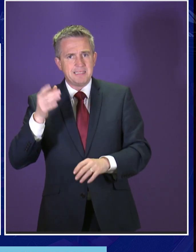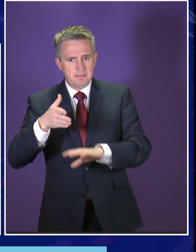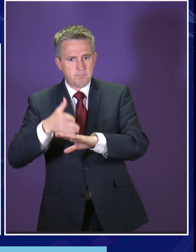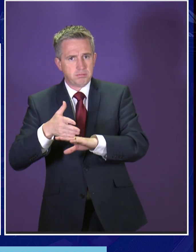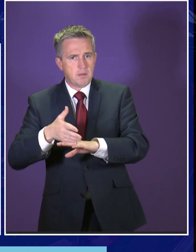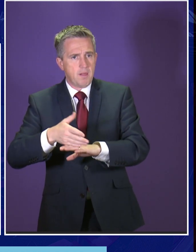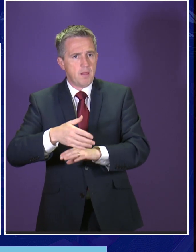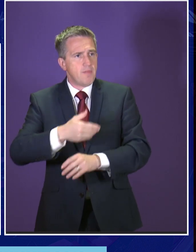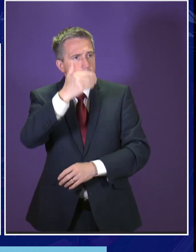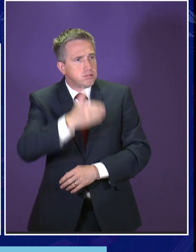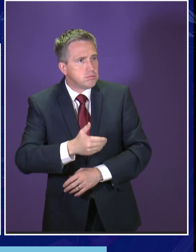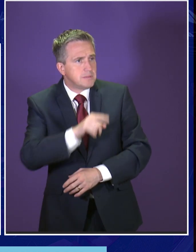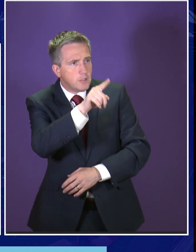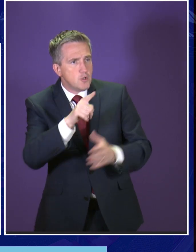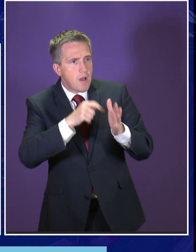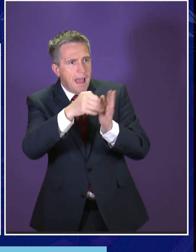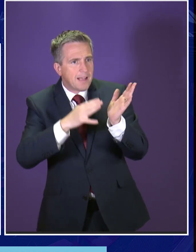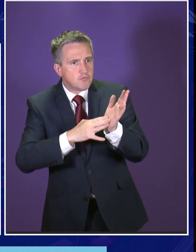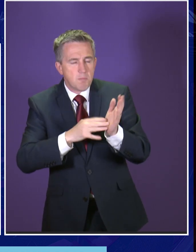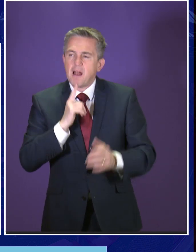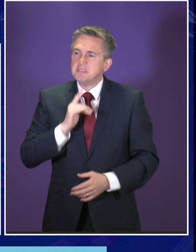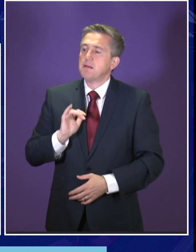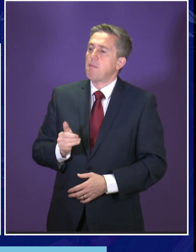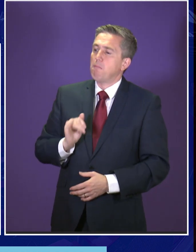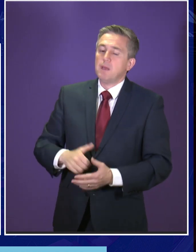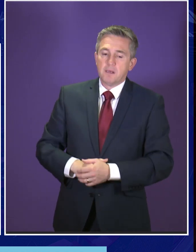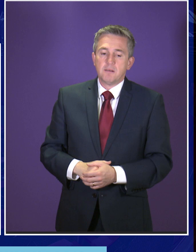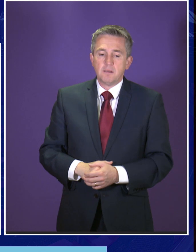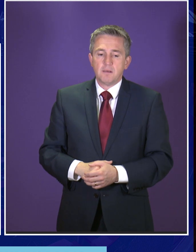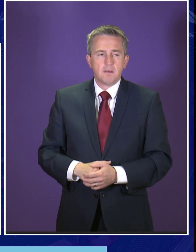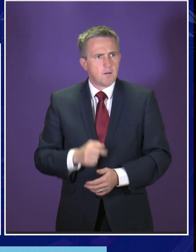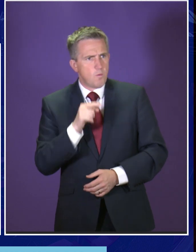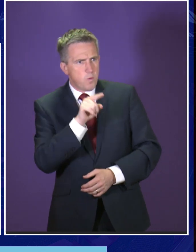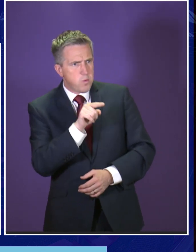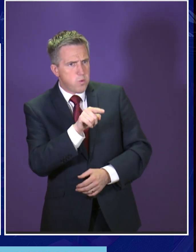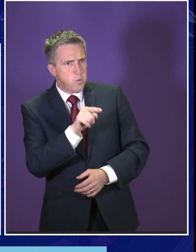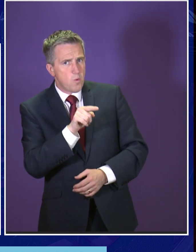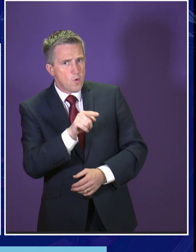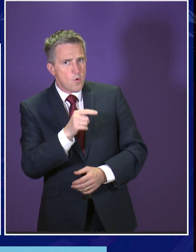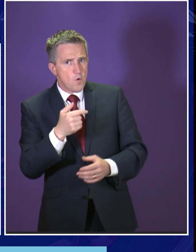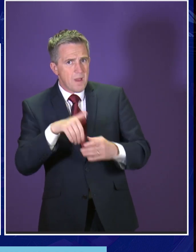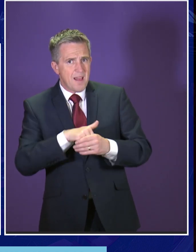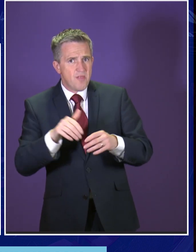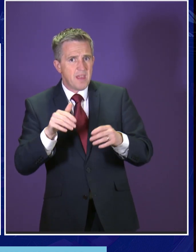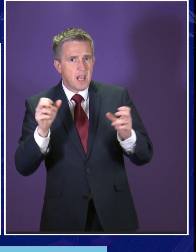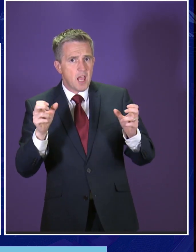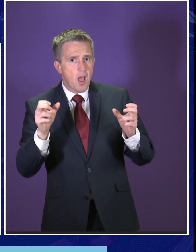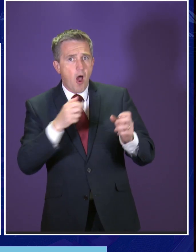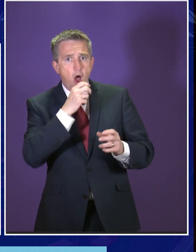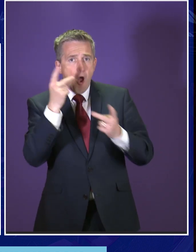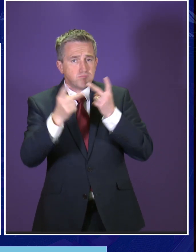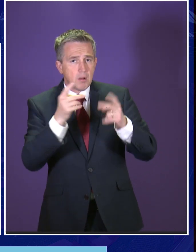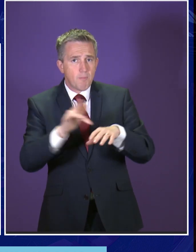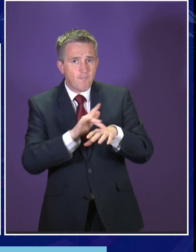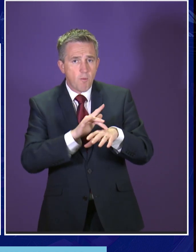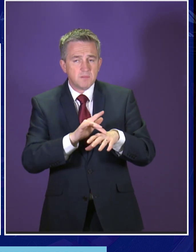down the window eventually and said, "Are you Akram?" I said, "Maybe." They said, "Were you in the performance at the opera house?"